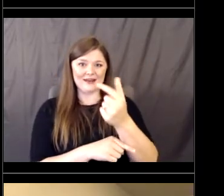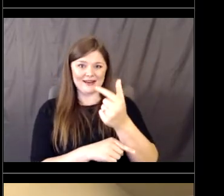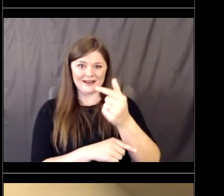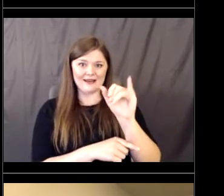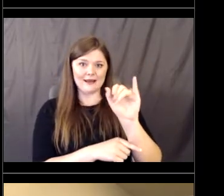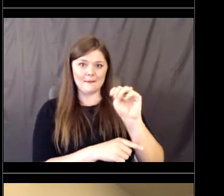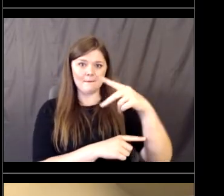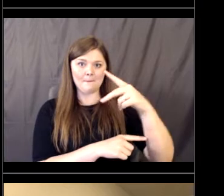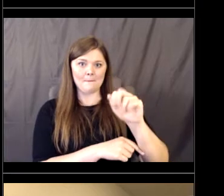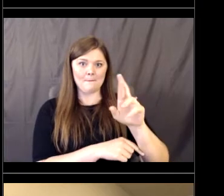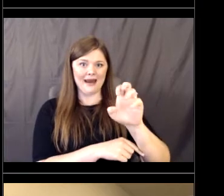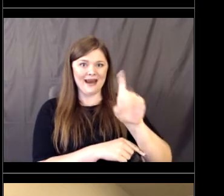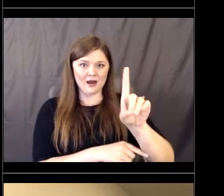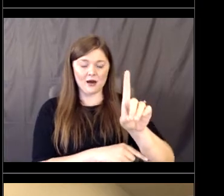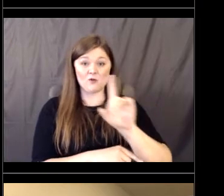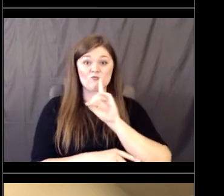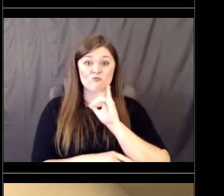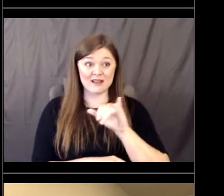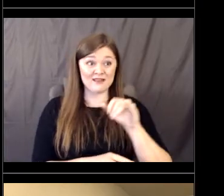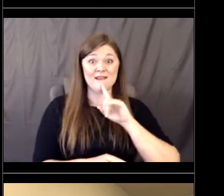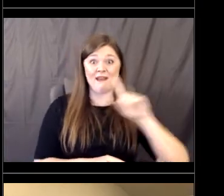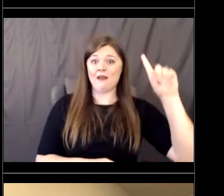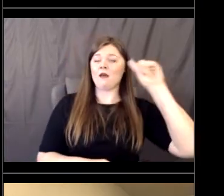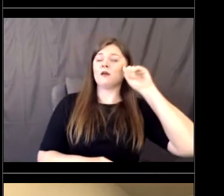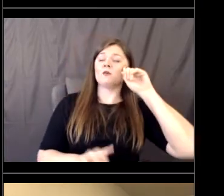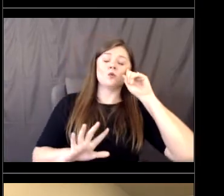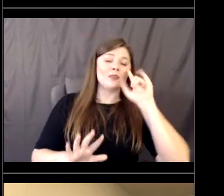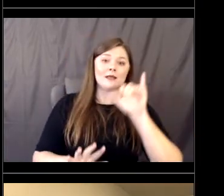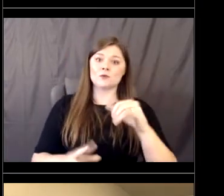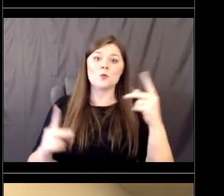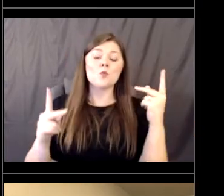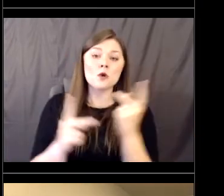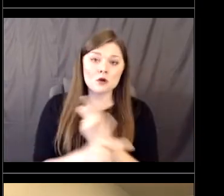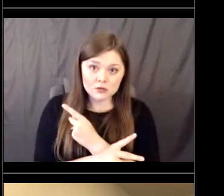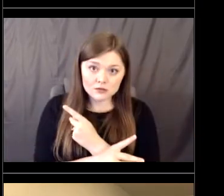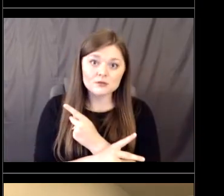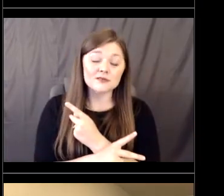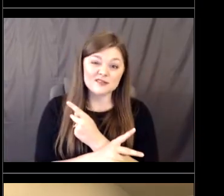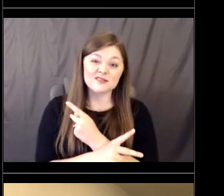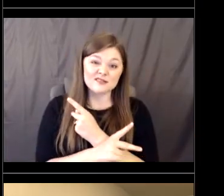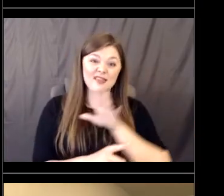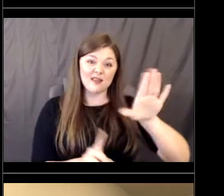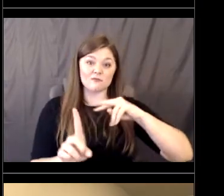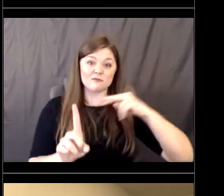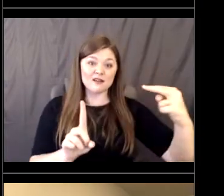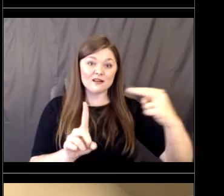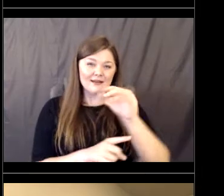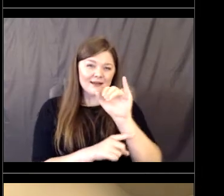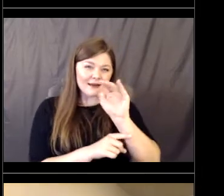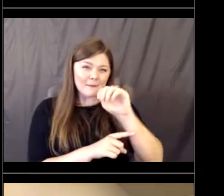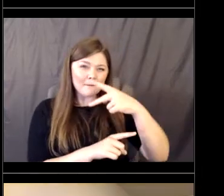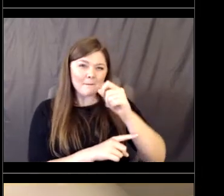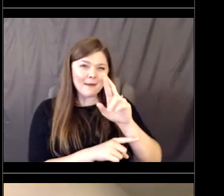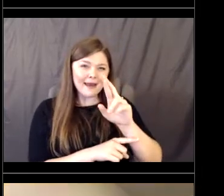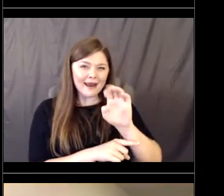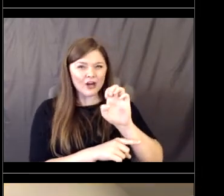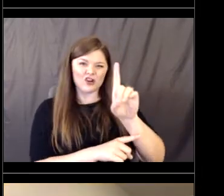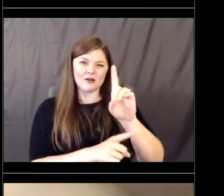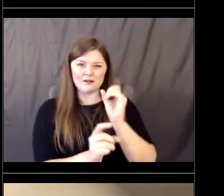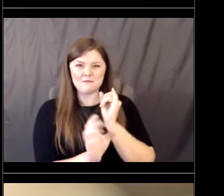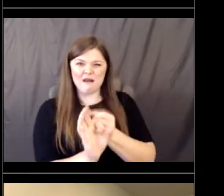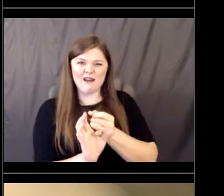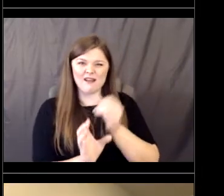one of the worst terms you could use from a deaf cultural standpoint. The idea of an impairment is not something that is is kind